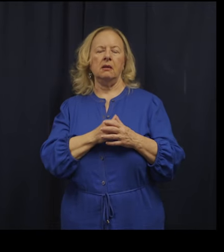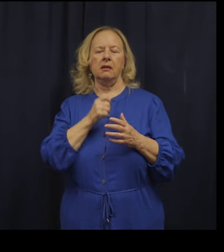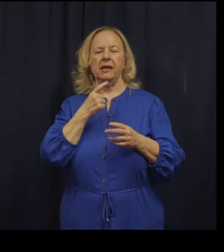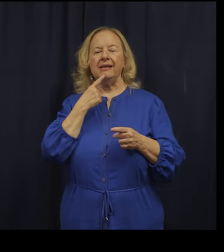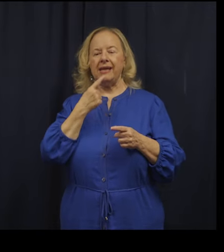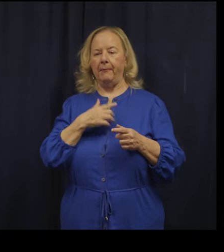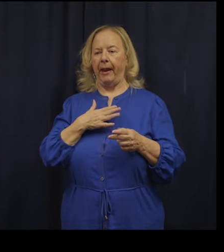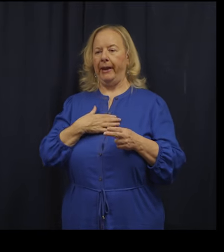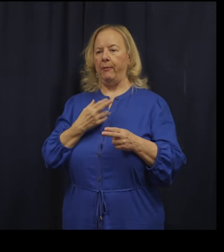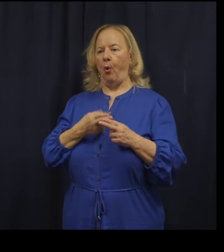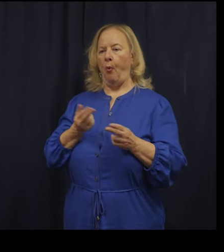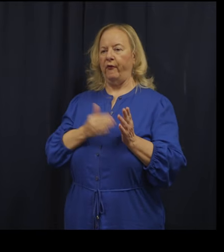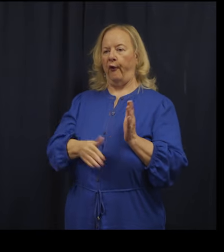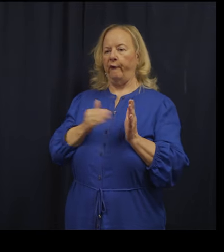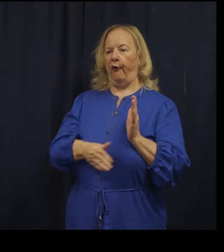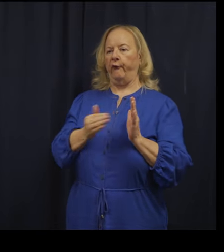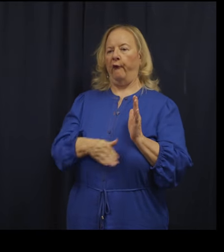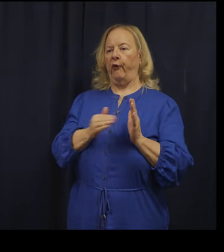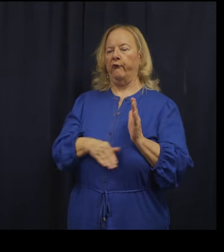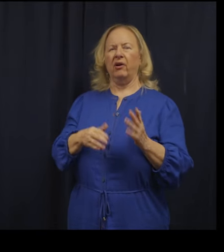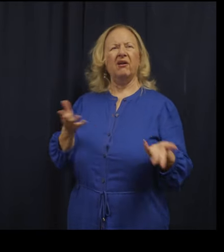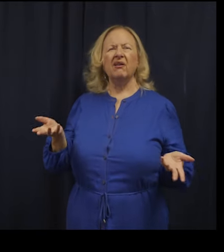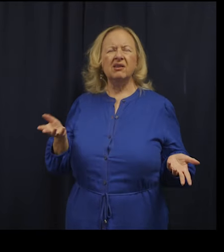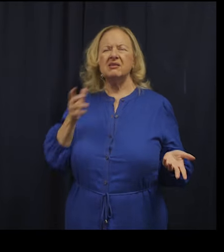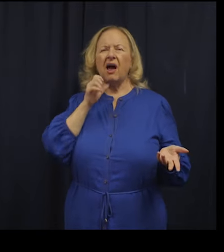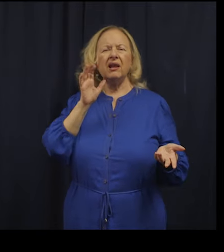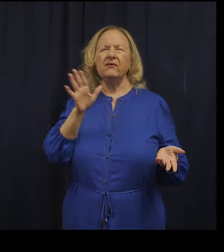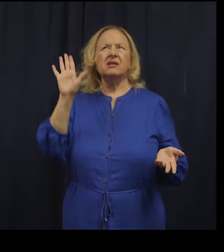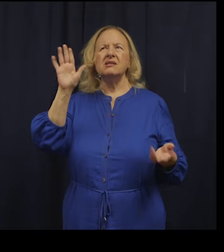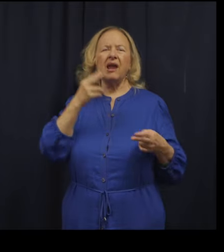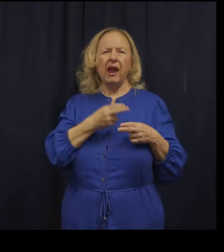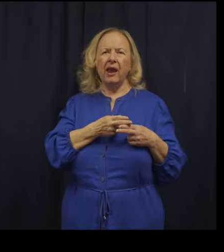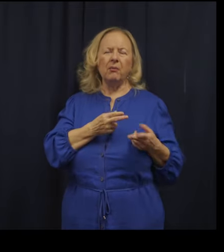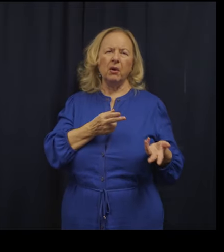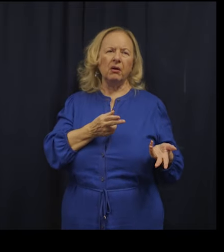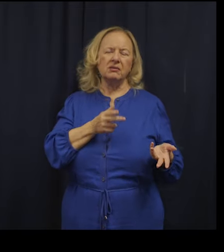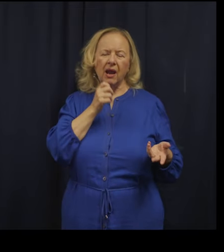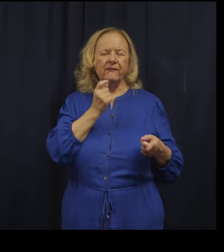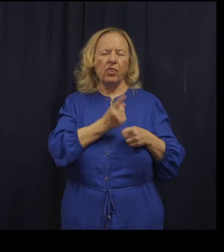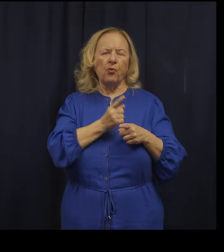not saying, just say my name. Plus, that's not even his name.